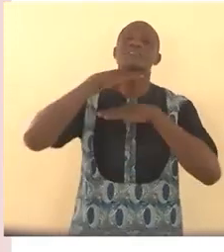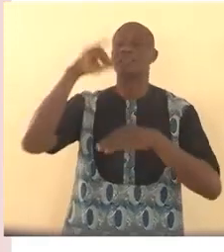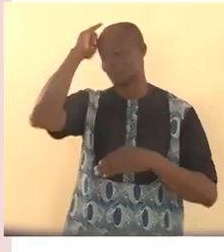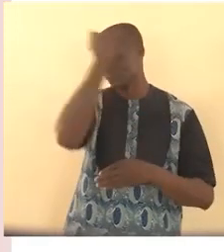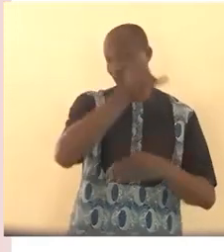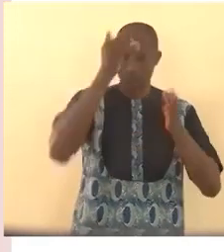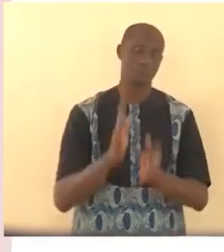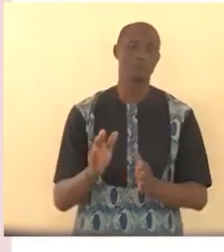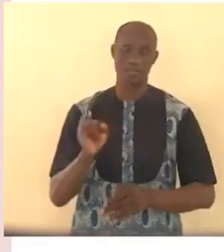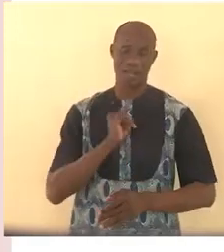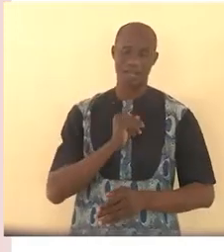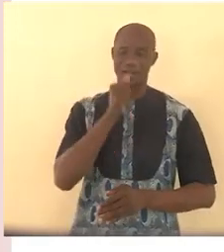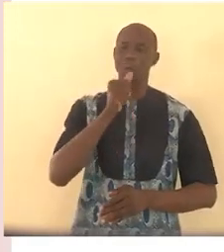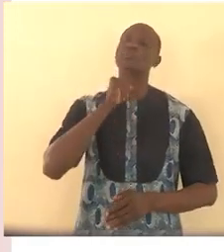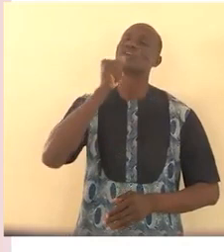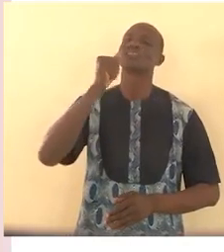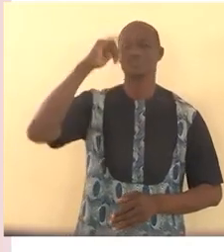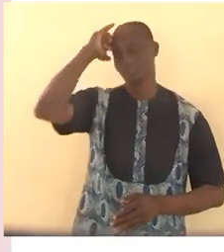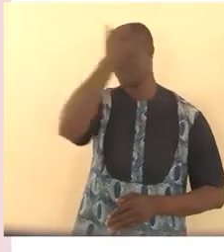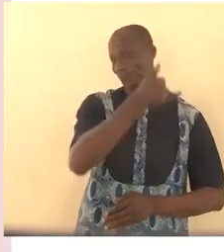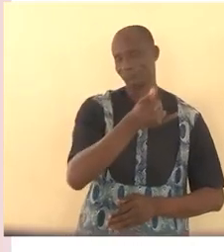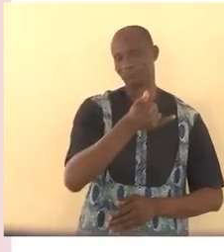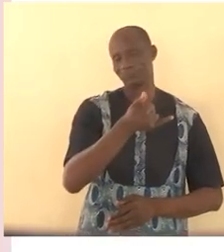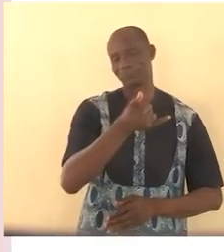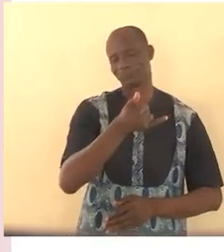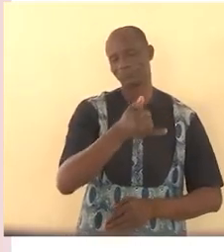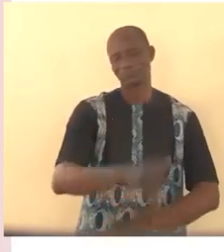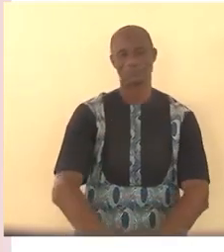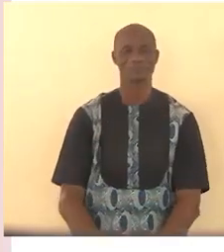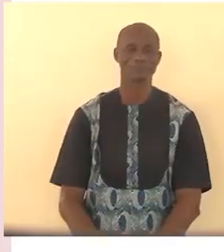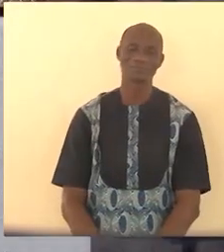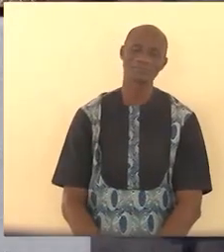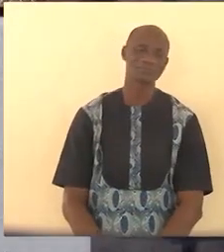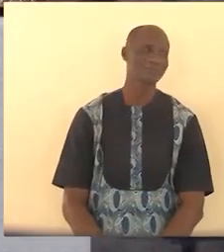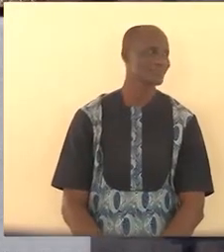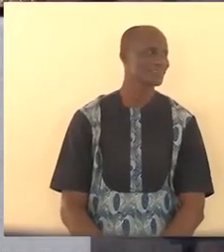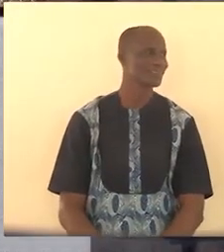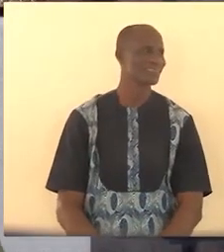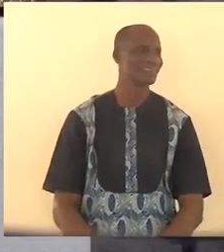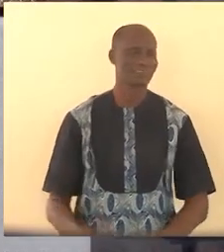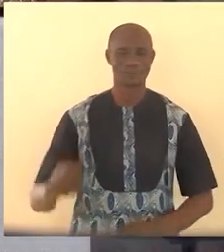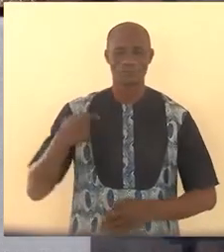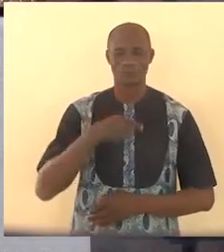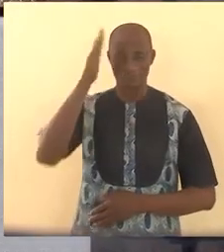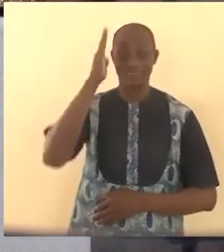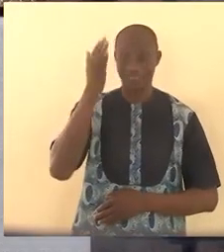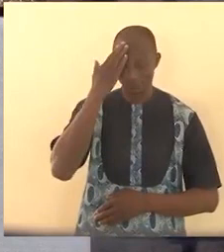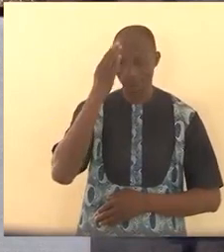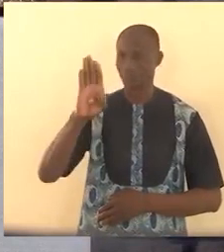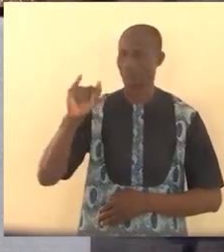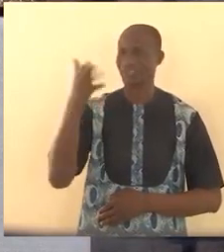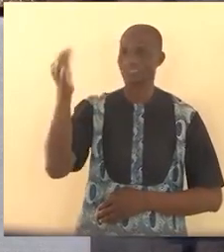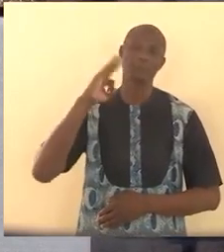satisfy a fool. I am not a fool. Oh, you two are saying it. We shall know by their